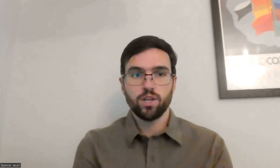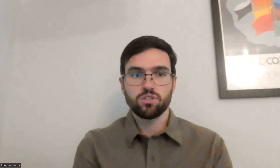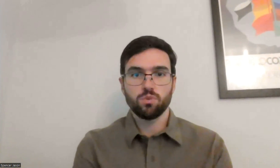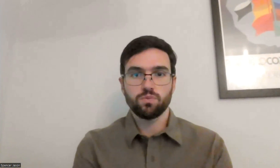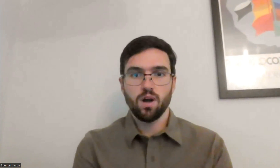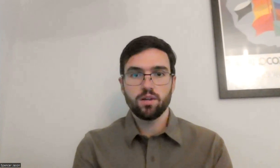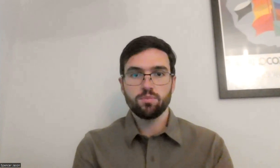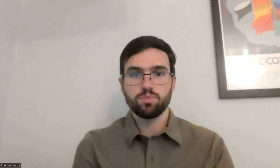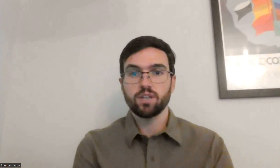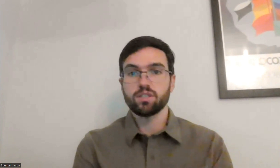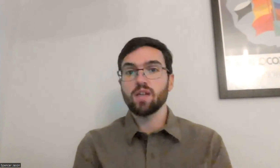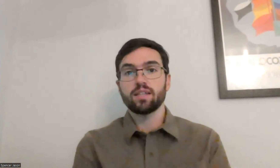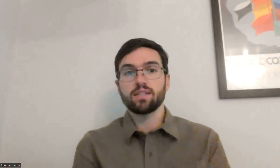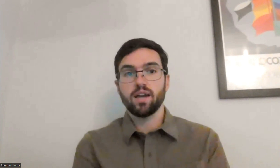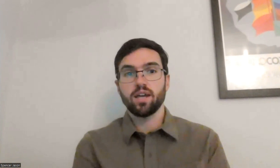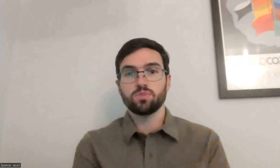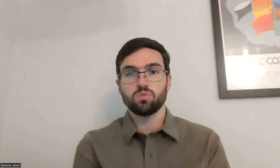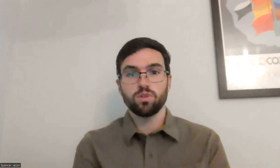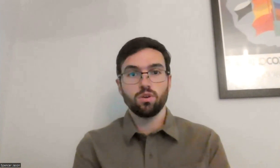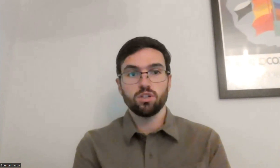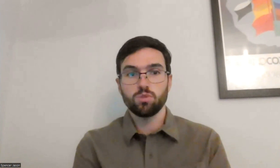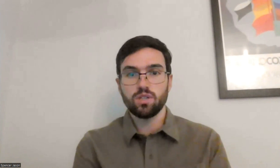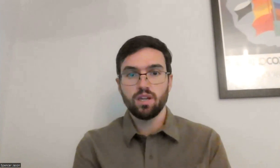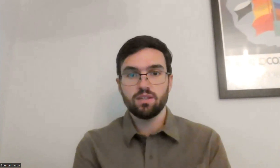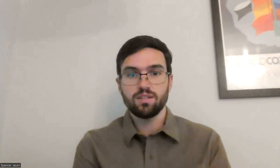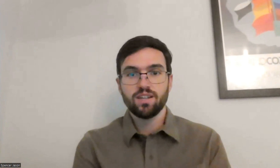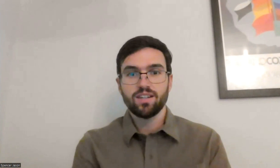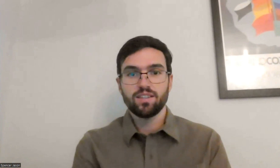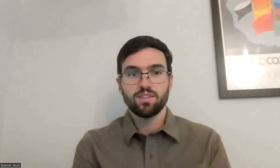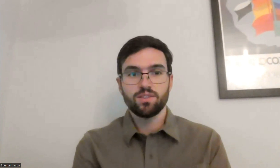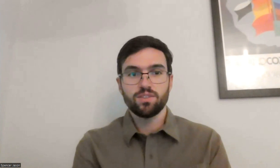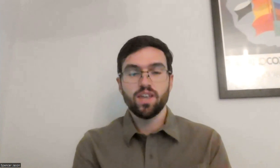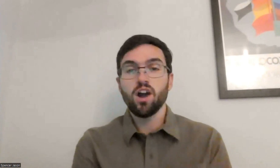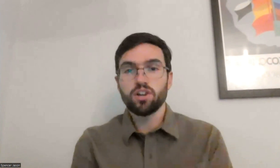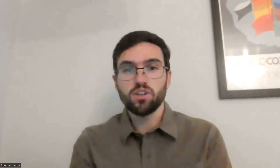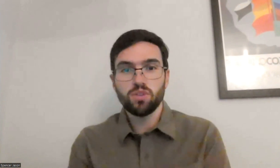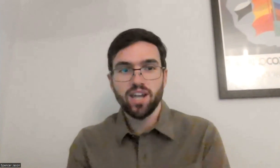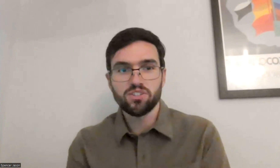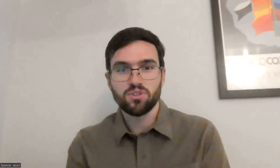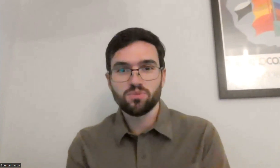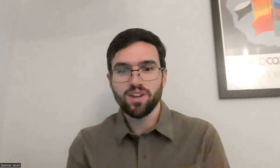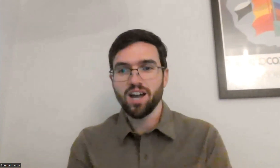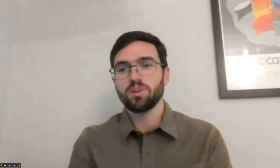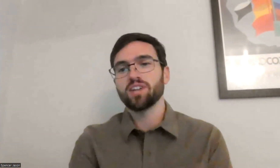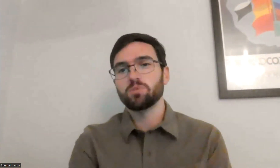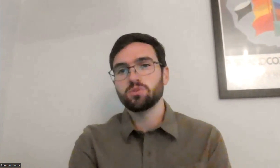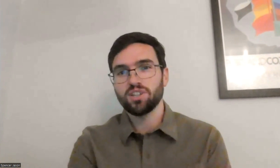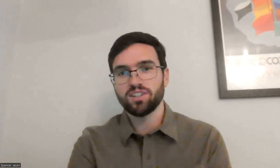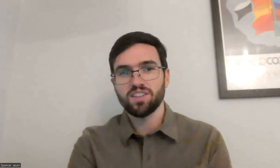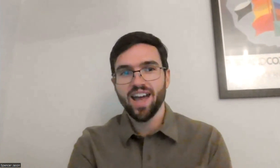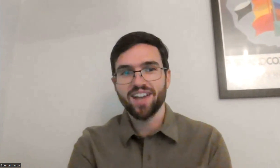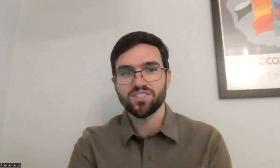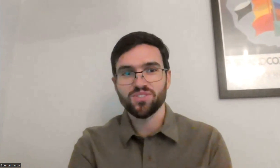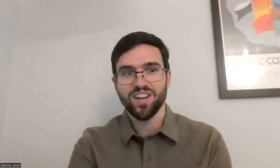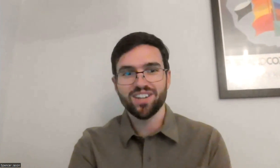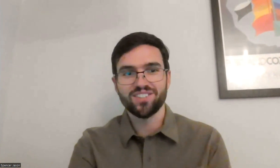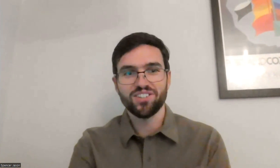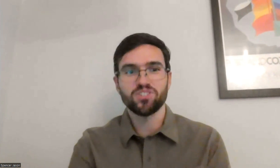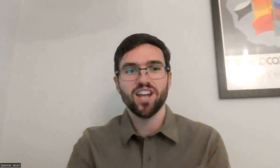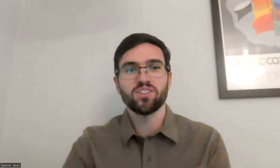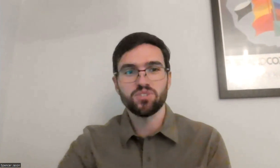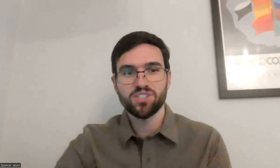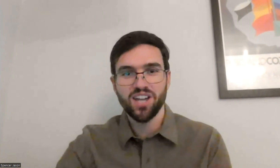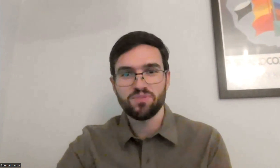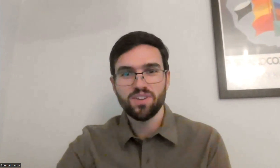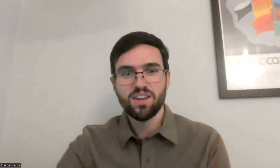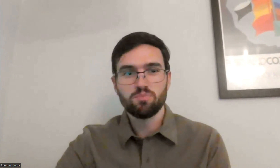about the situation so far? Because a lot of times when you go to communicate, they already know the answer, right? How many times you sit in class, right, and the